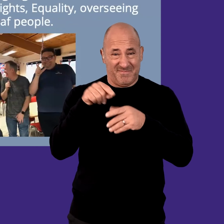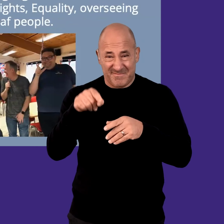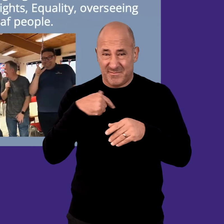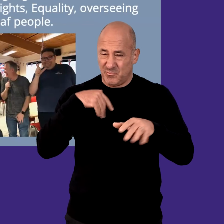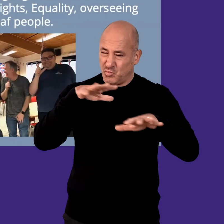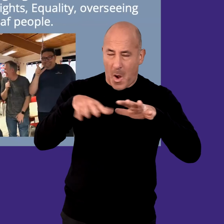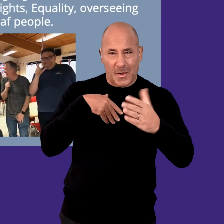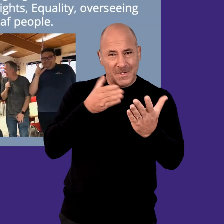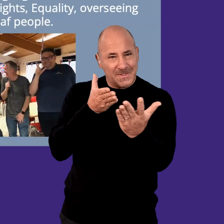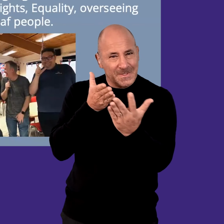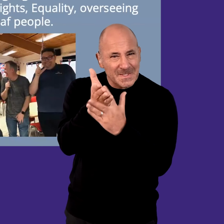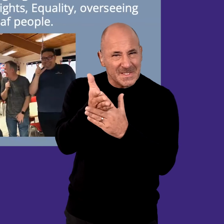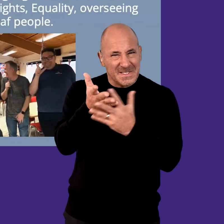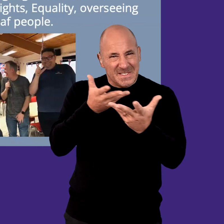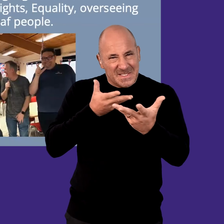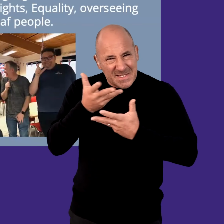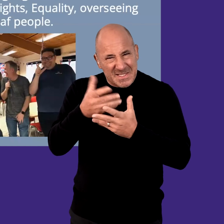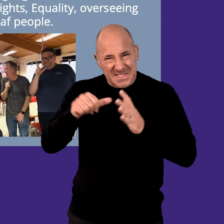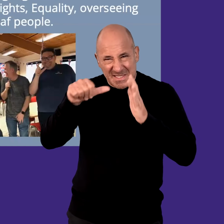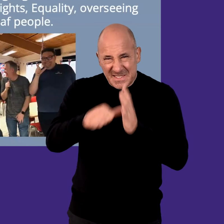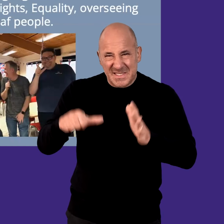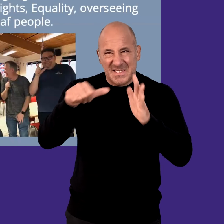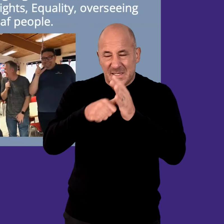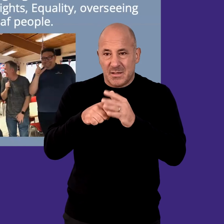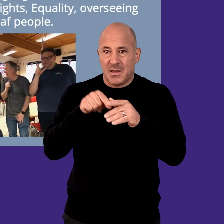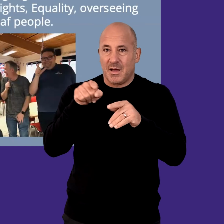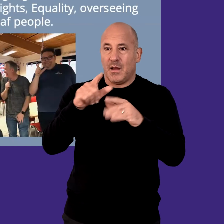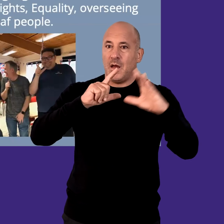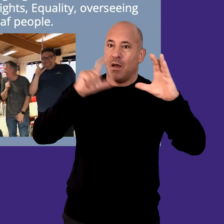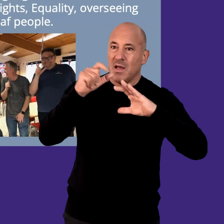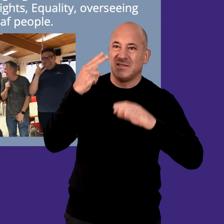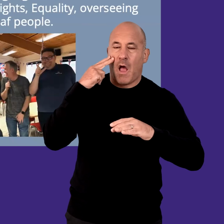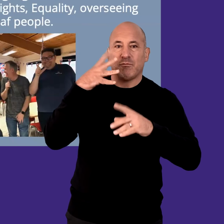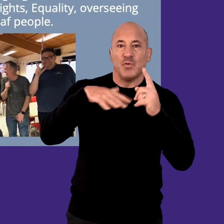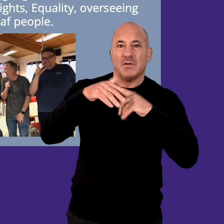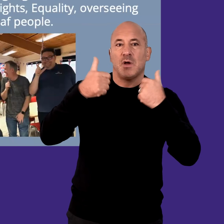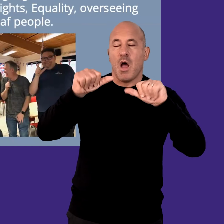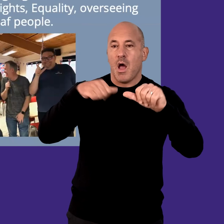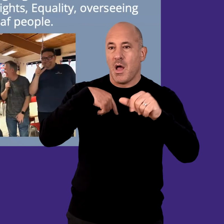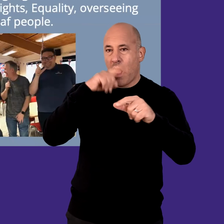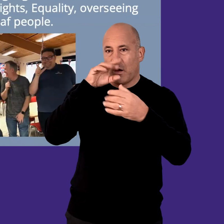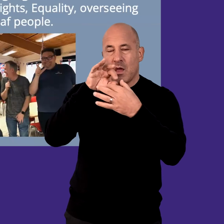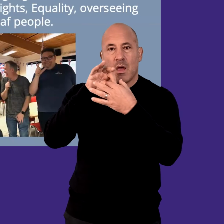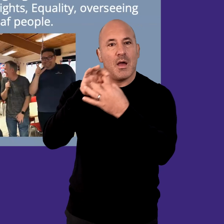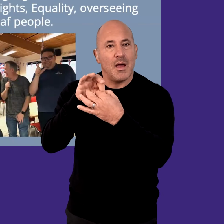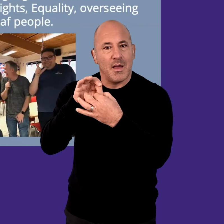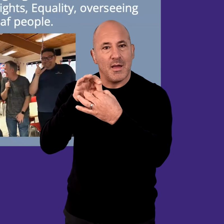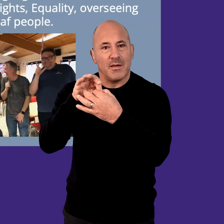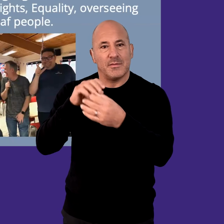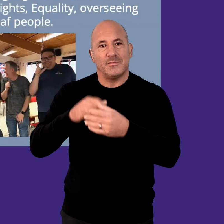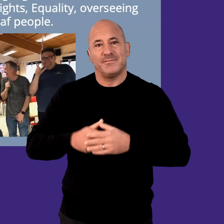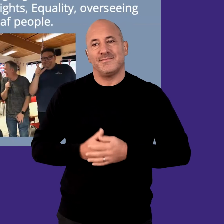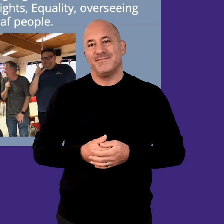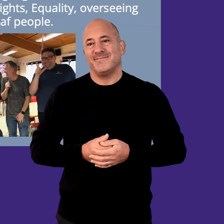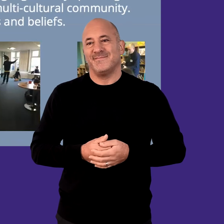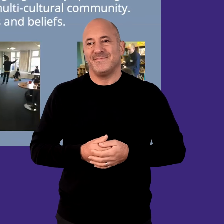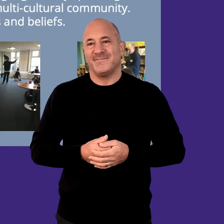there that we've struggled to open doors to and reach and have conversations with. So it's really helped enable us to